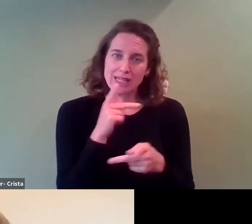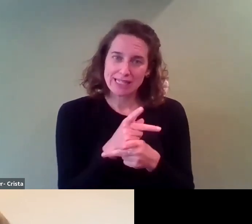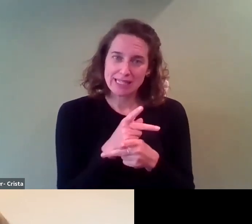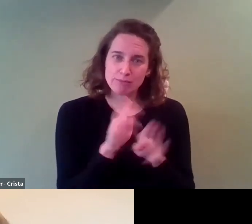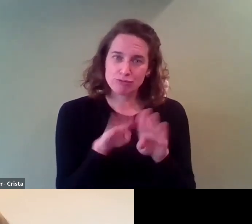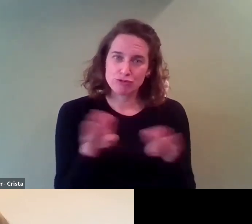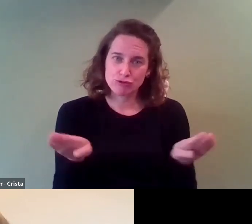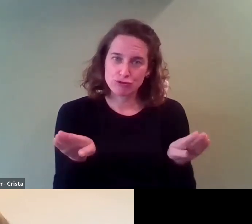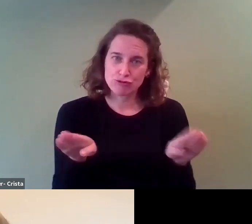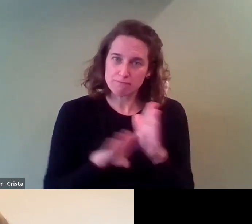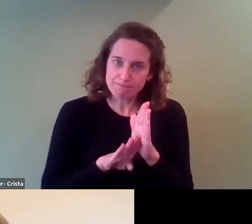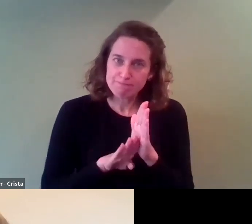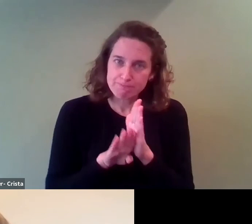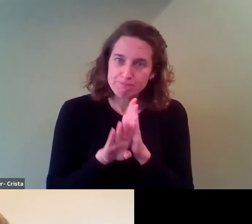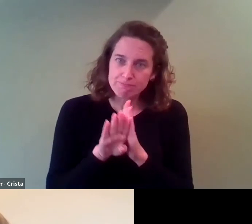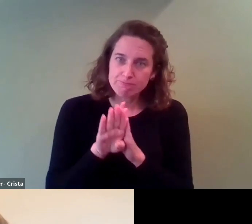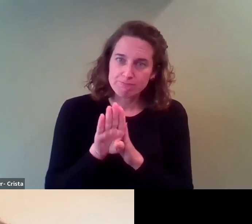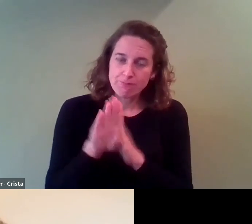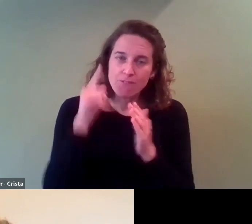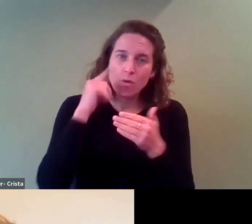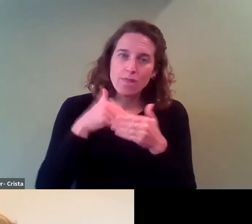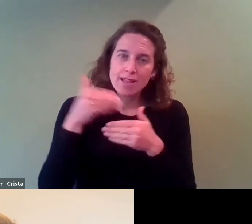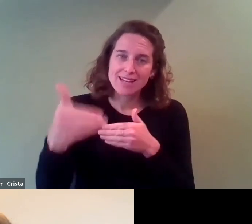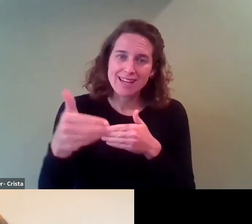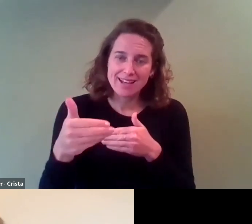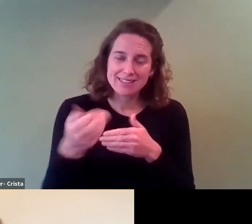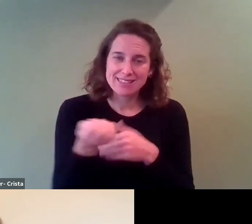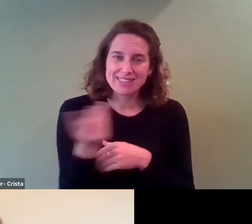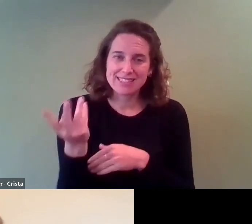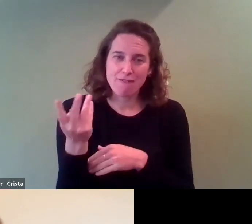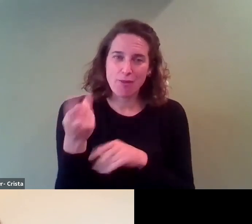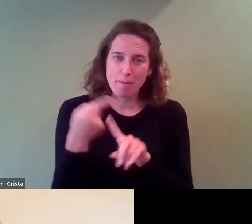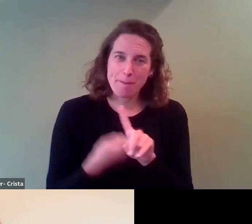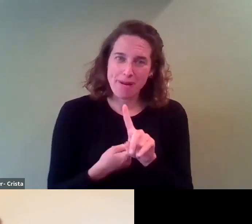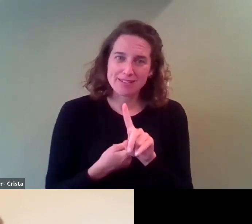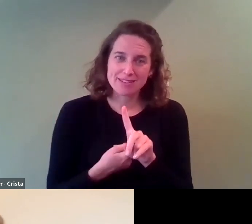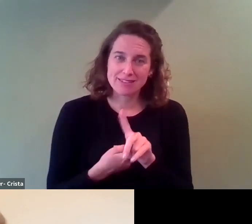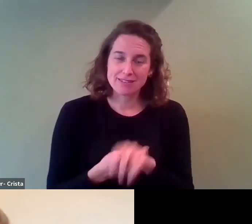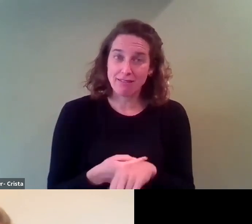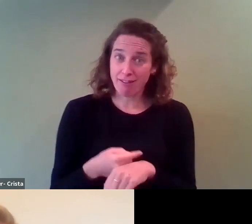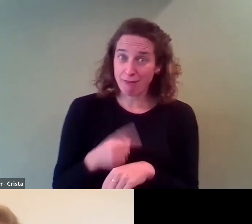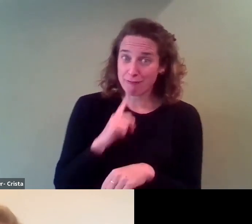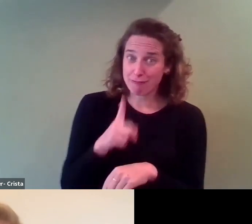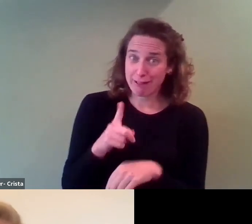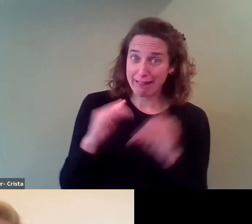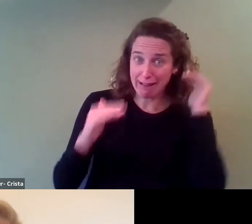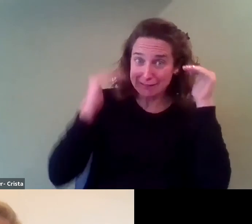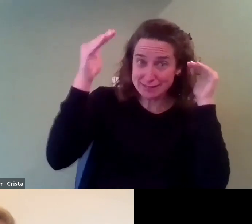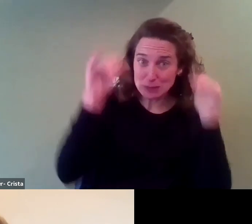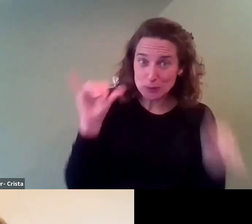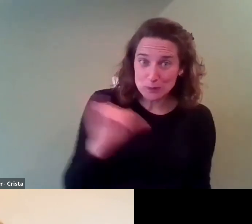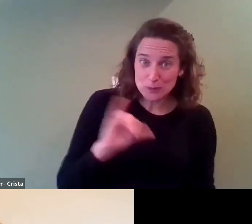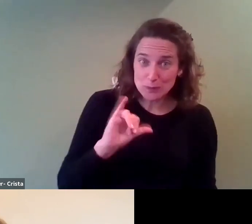for the next several months? What can we do to help us persevere for the next several